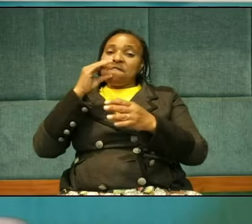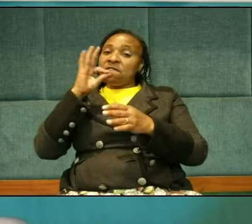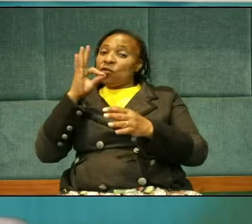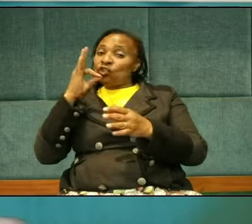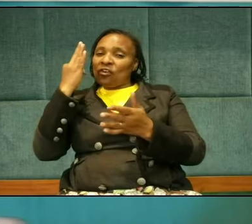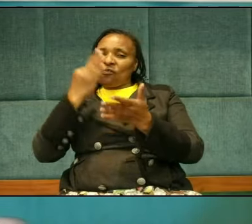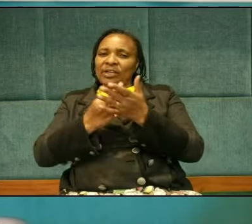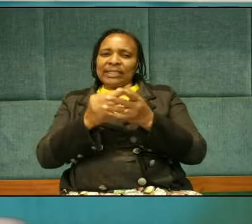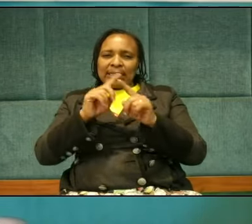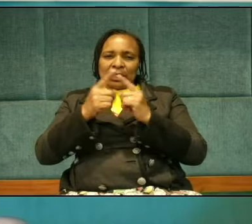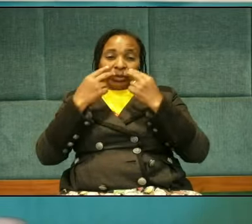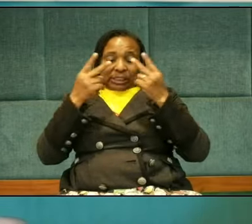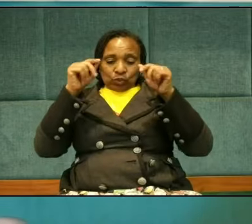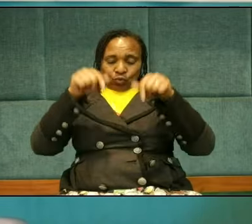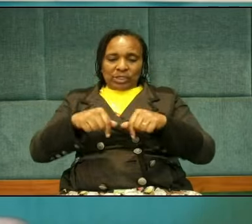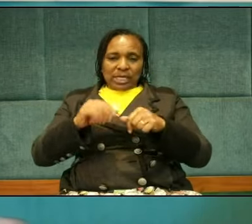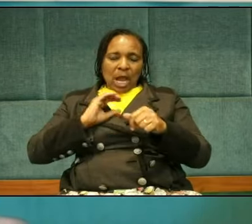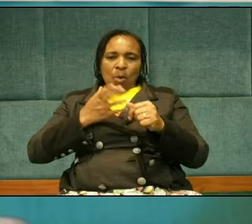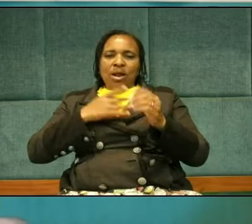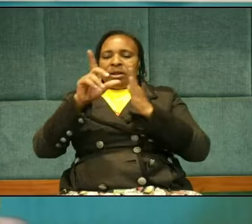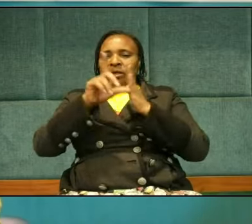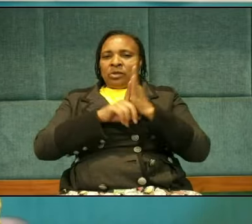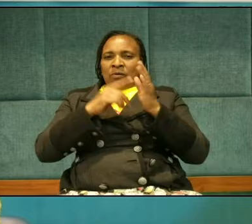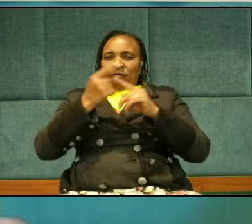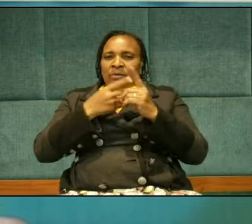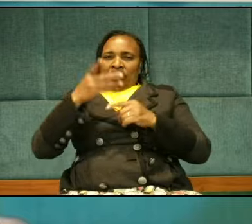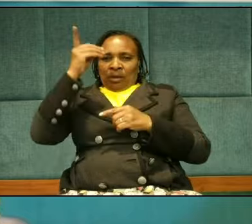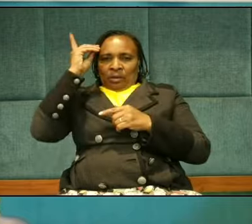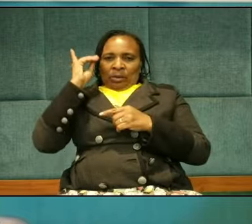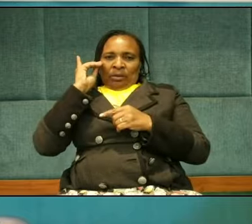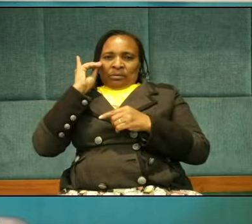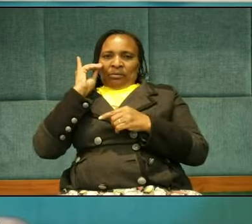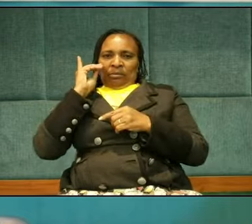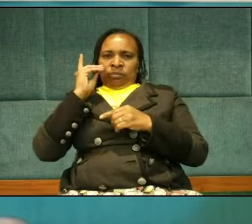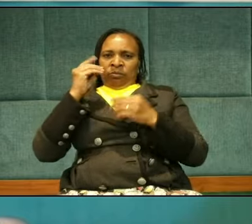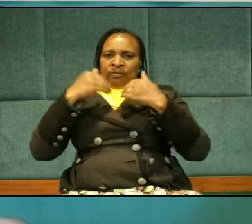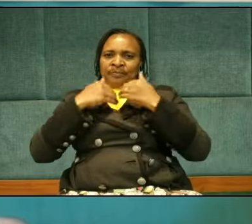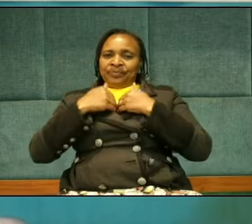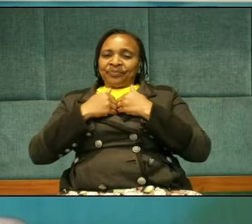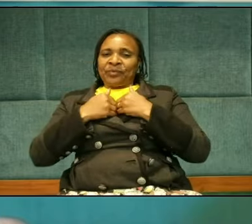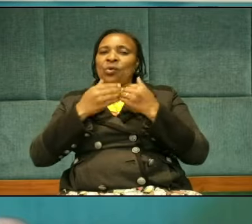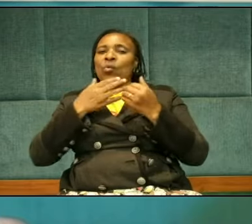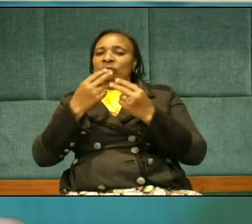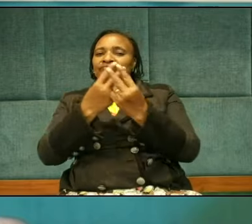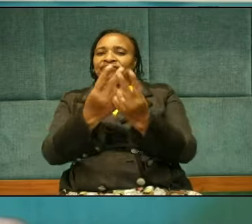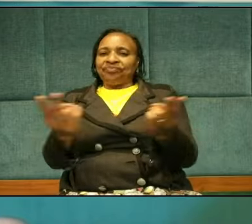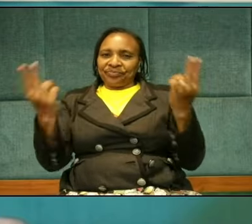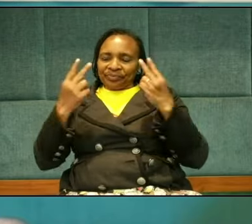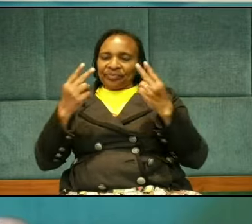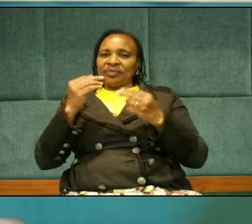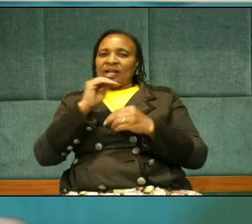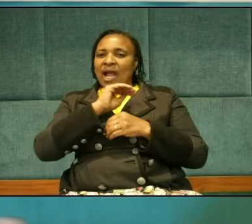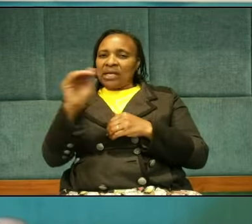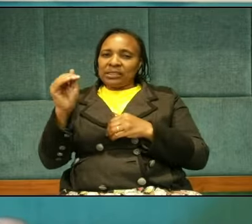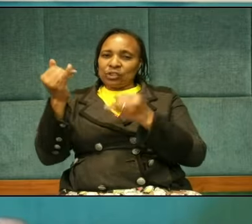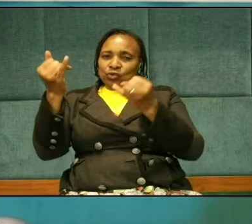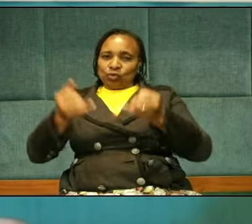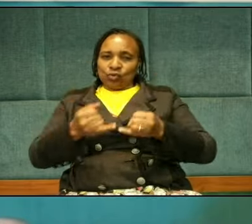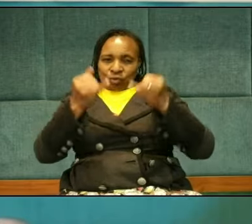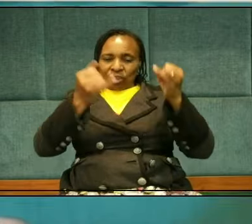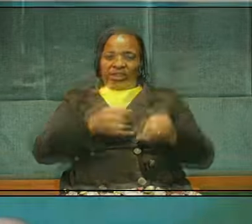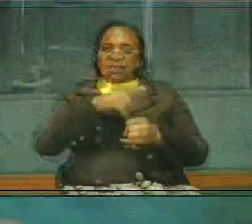we do see that today in our lesson from the book of Daniel. I have wonderful panelists here. I'd ask them to introduce